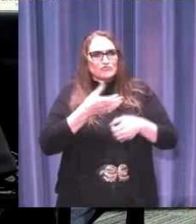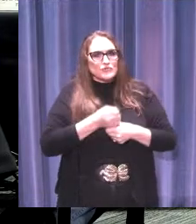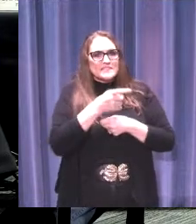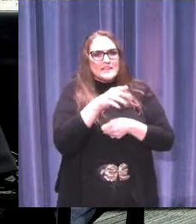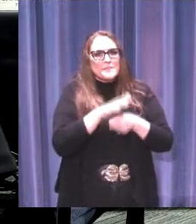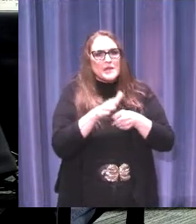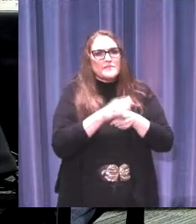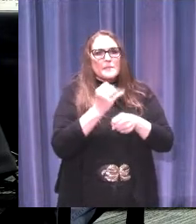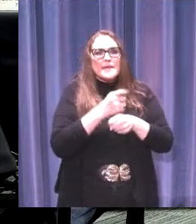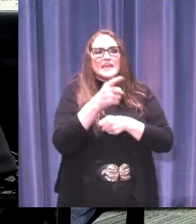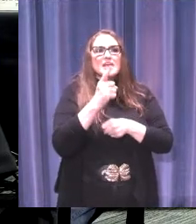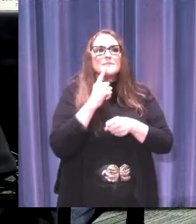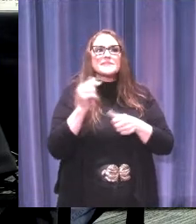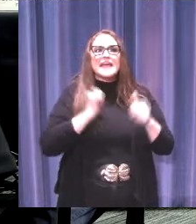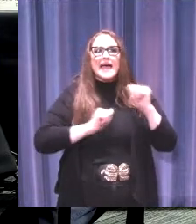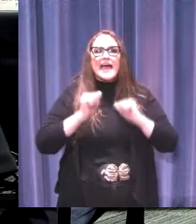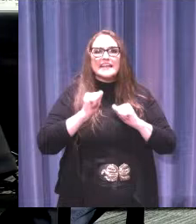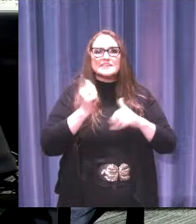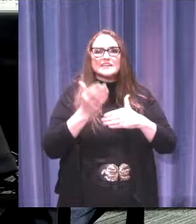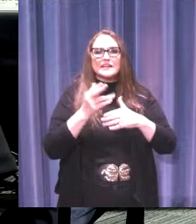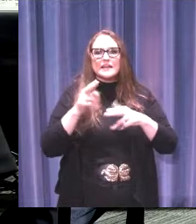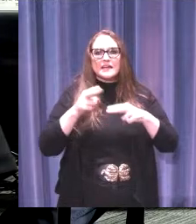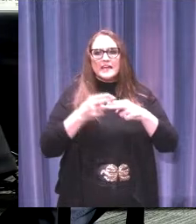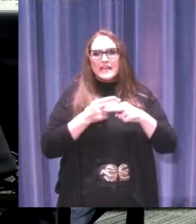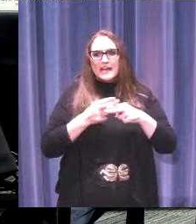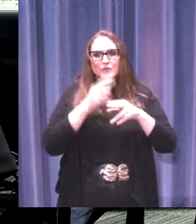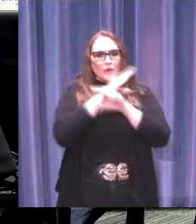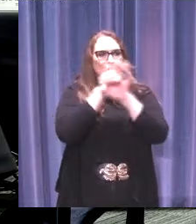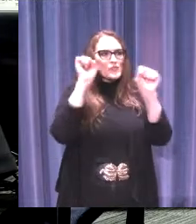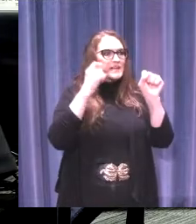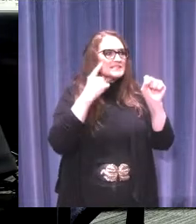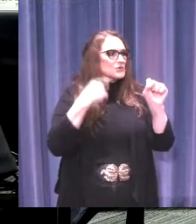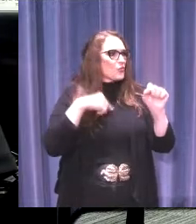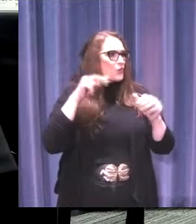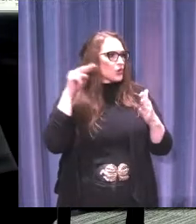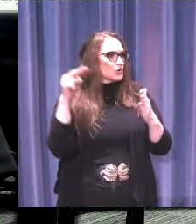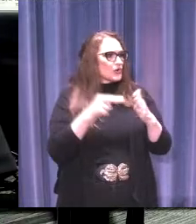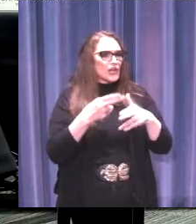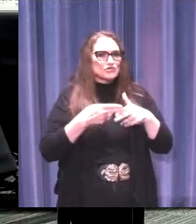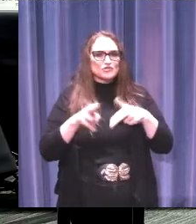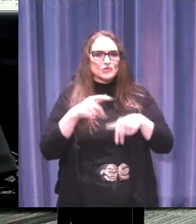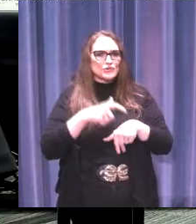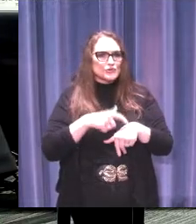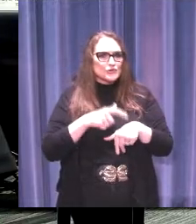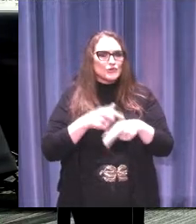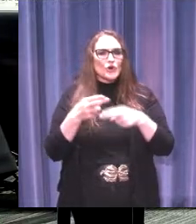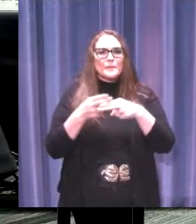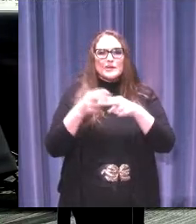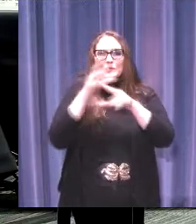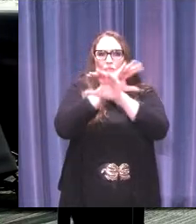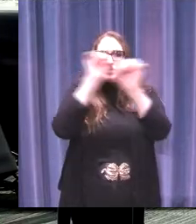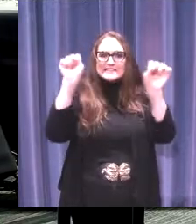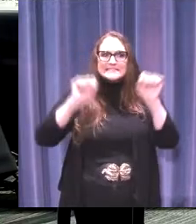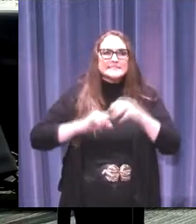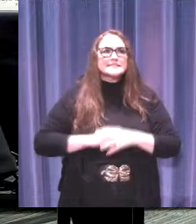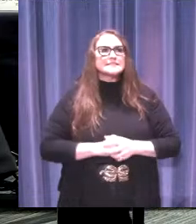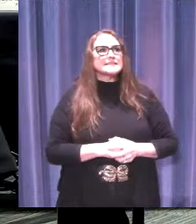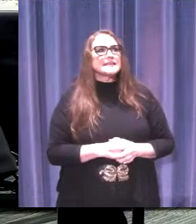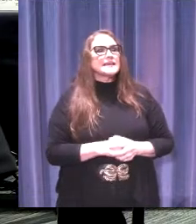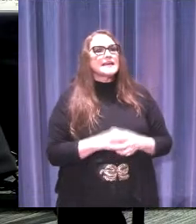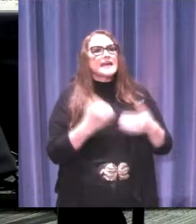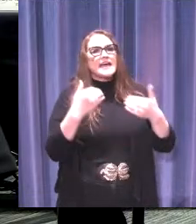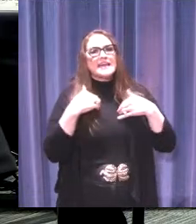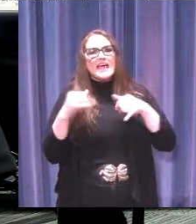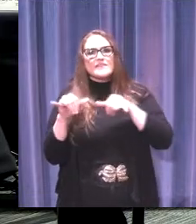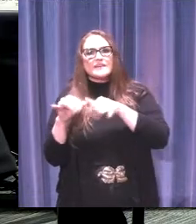him the acting interim president. We're looking at, a short-term interim presidency, and having